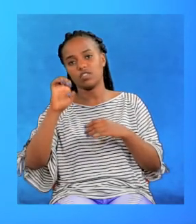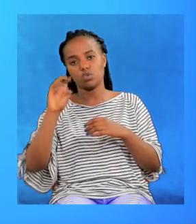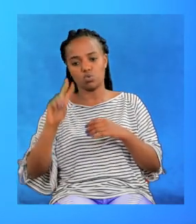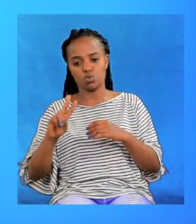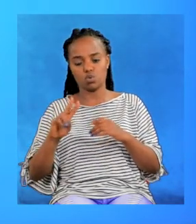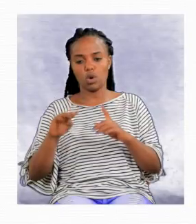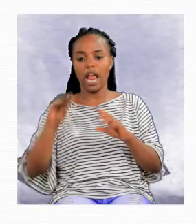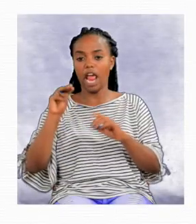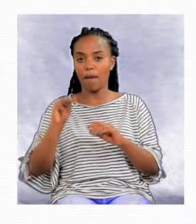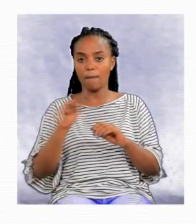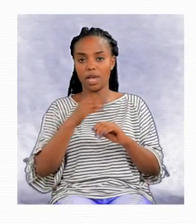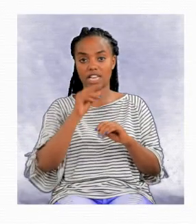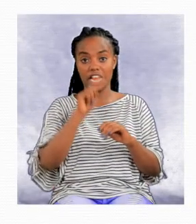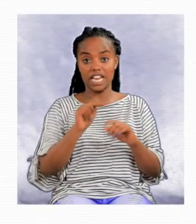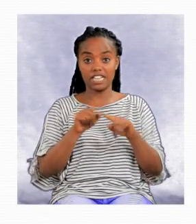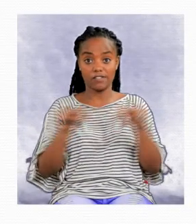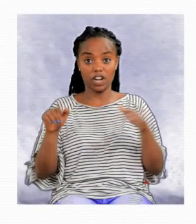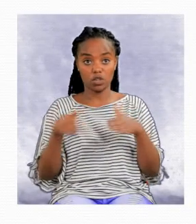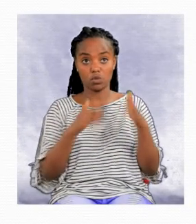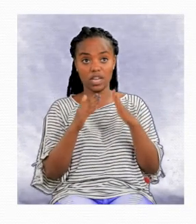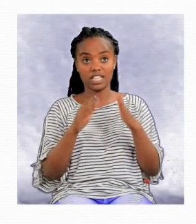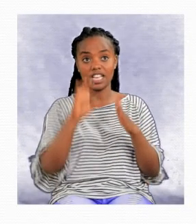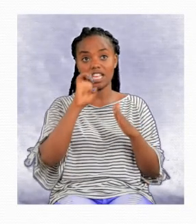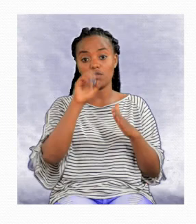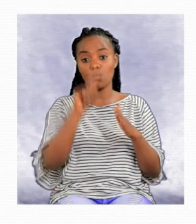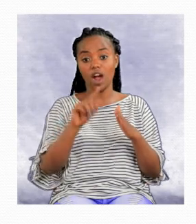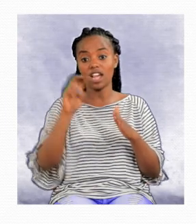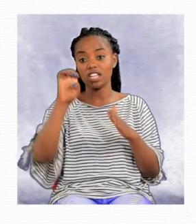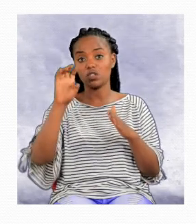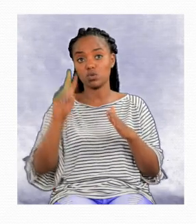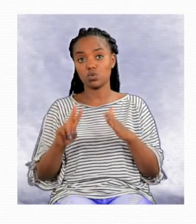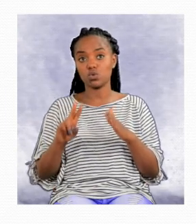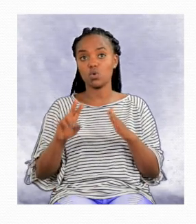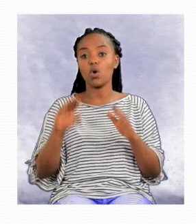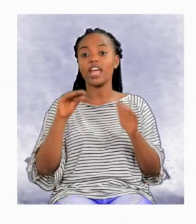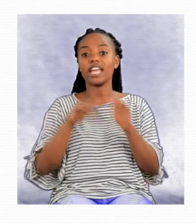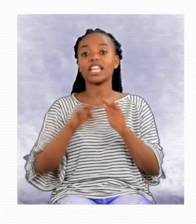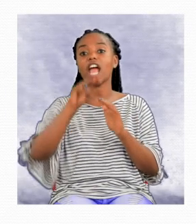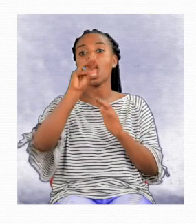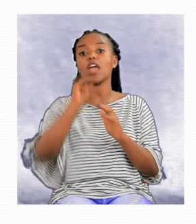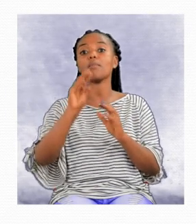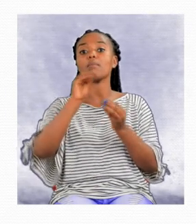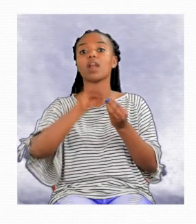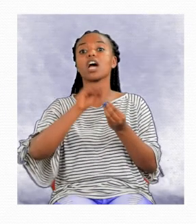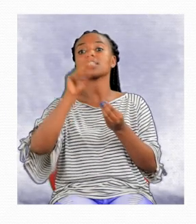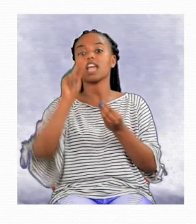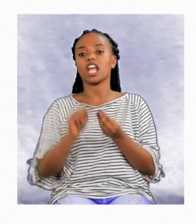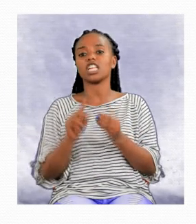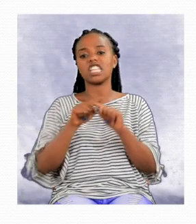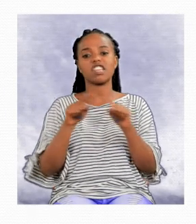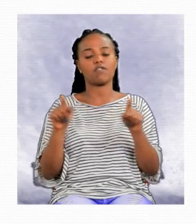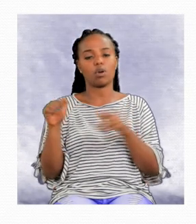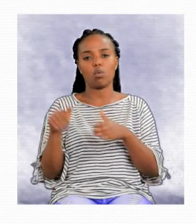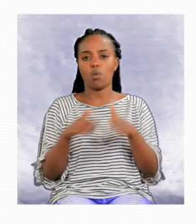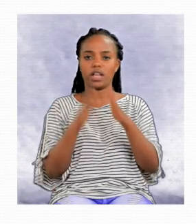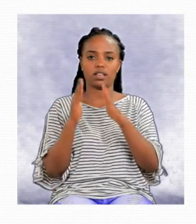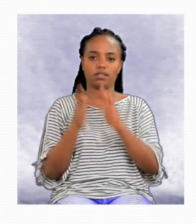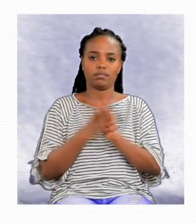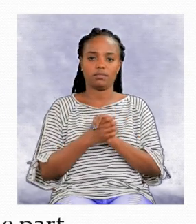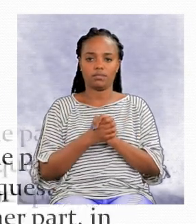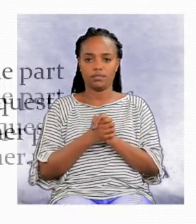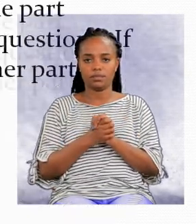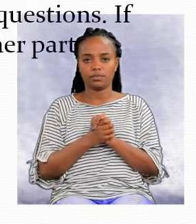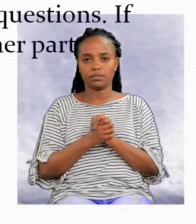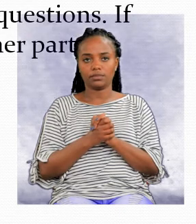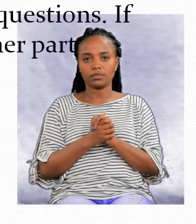ways, so either of event one or event two occurs in M plus N different ways.